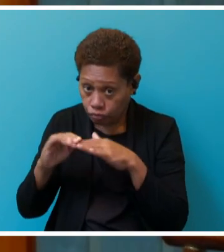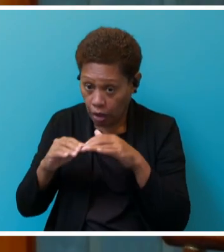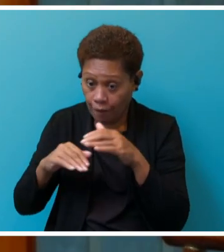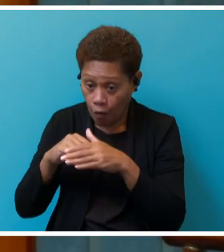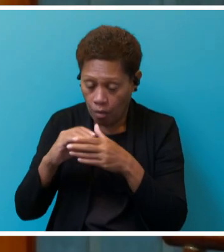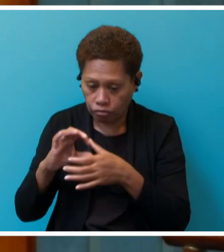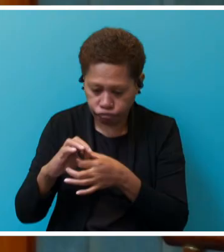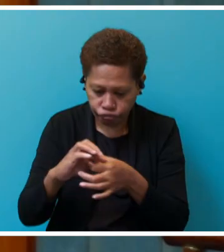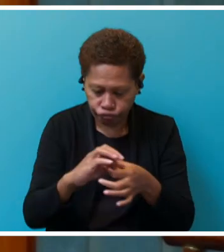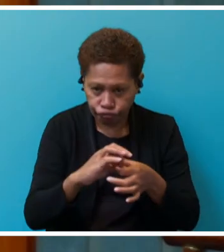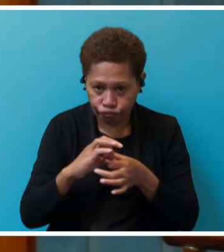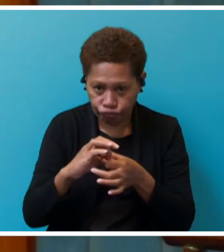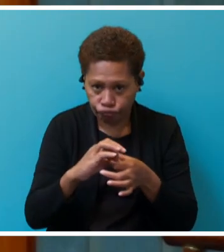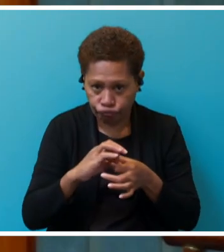development.